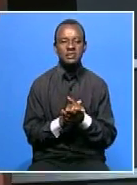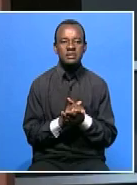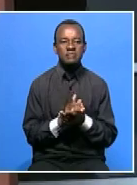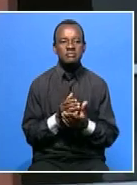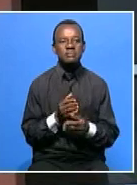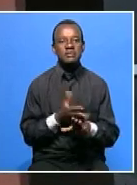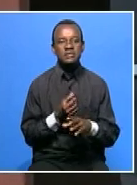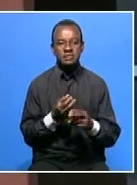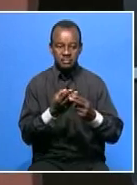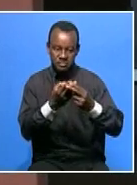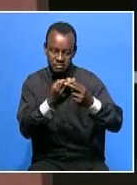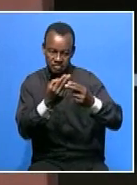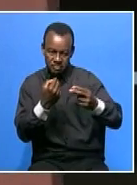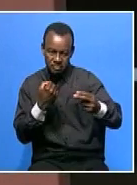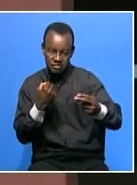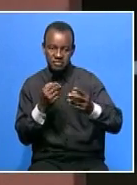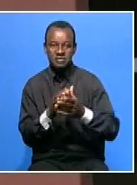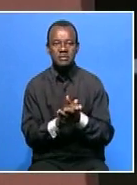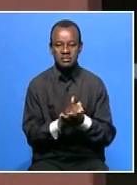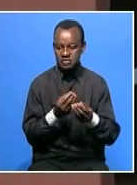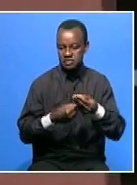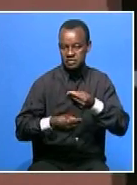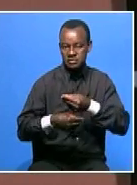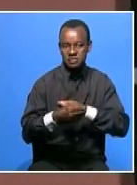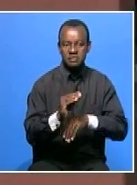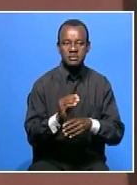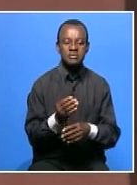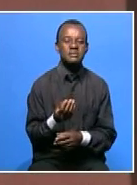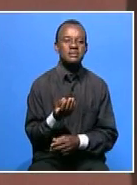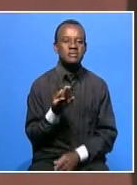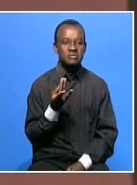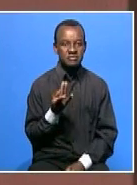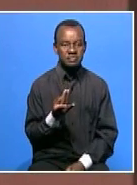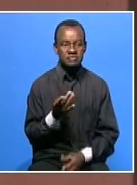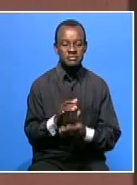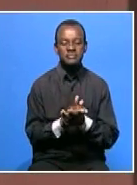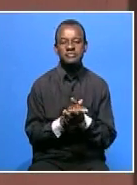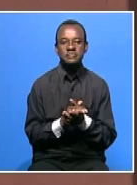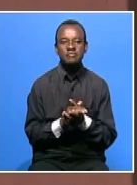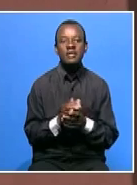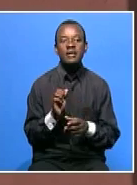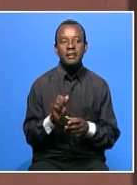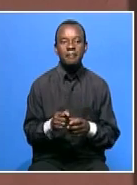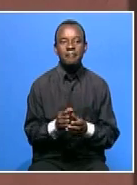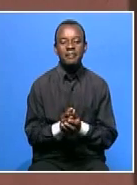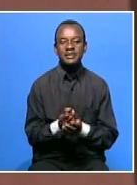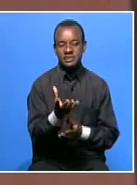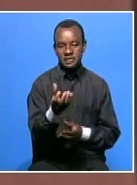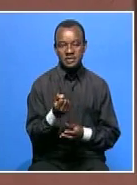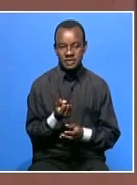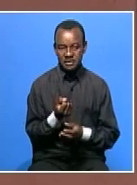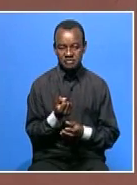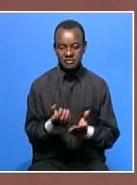hunting and selling of game products, they should review the distribution plan, a basis on which the Conservancy